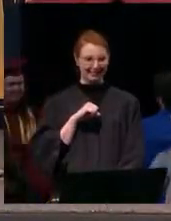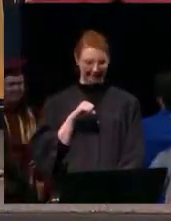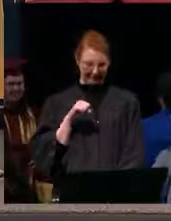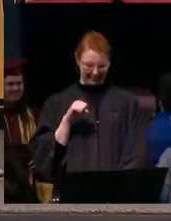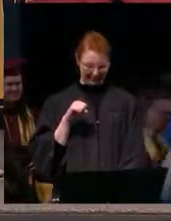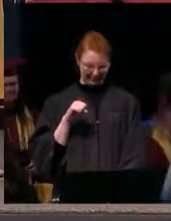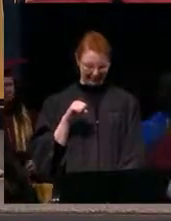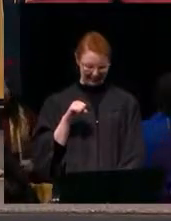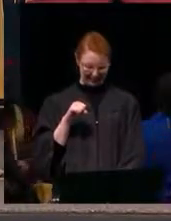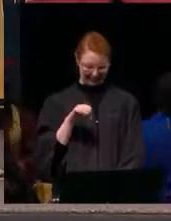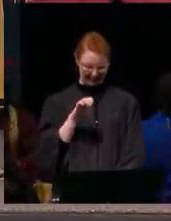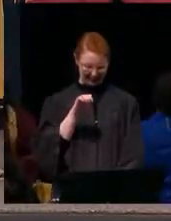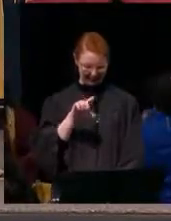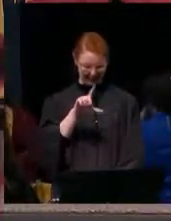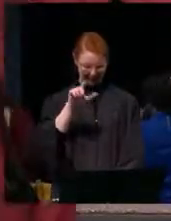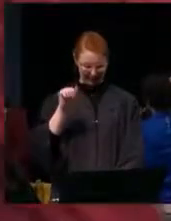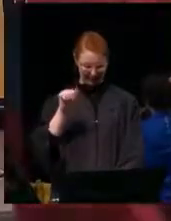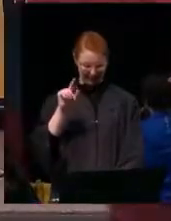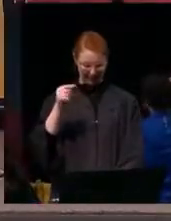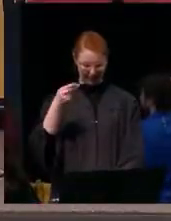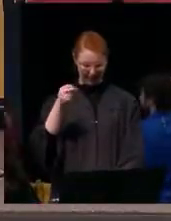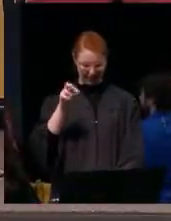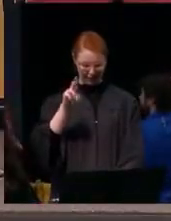Ella Thorson.